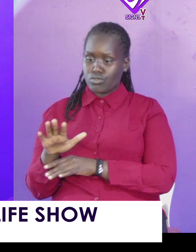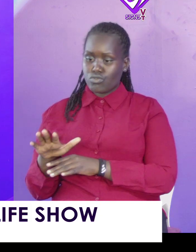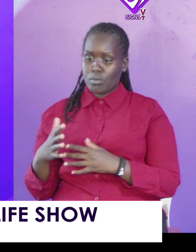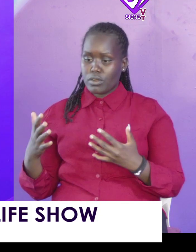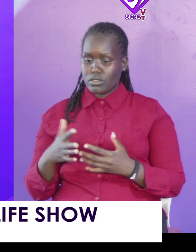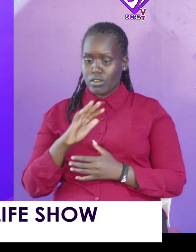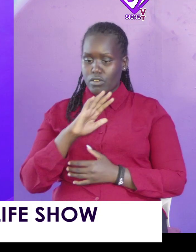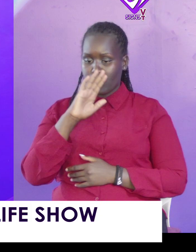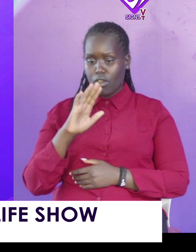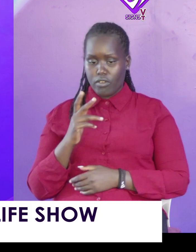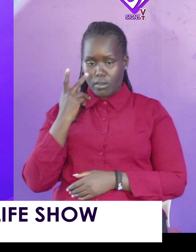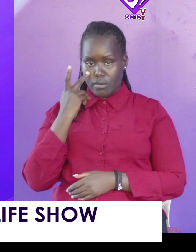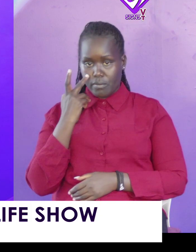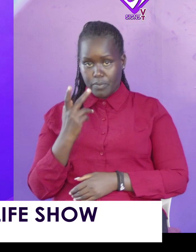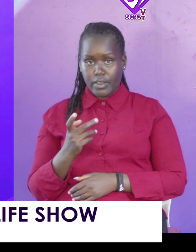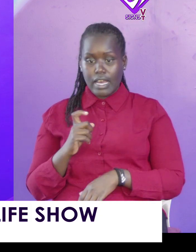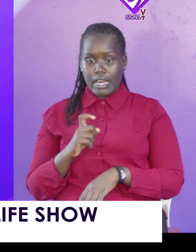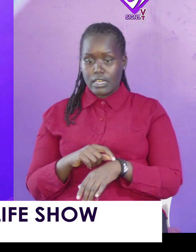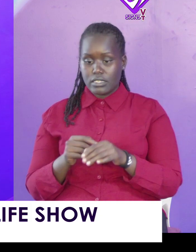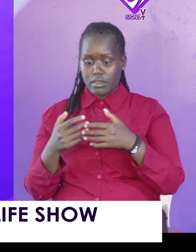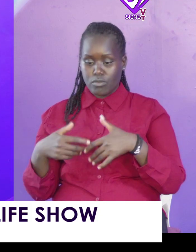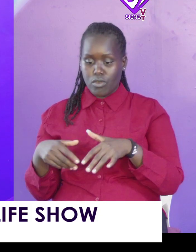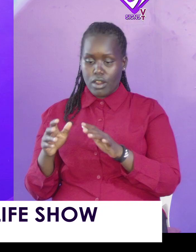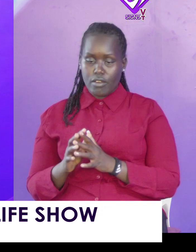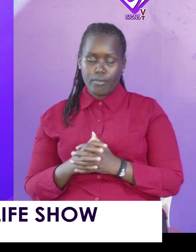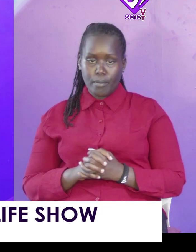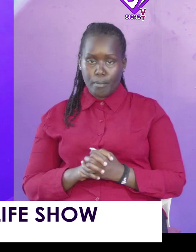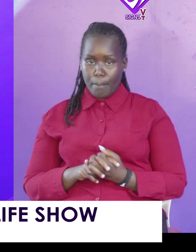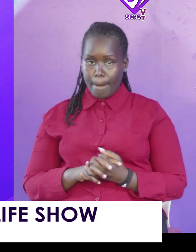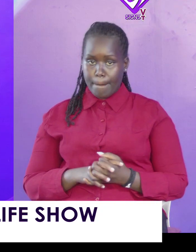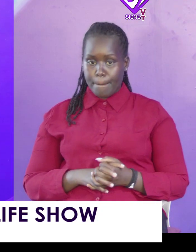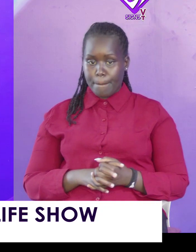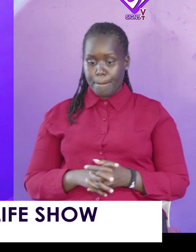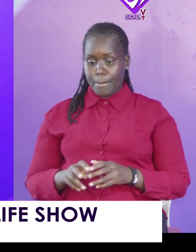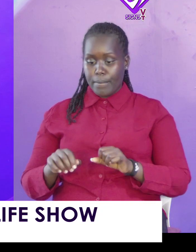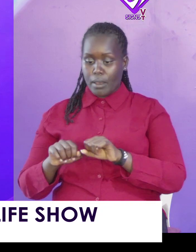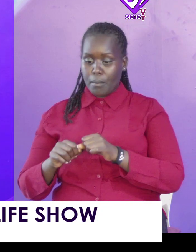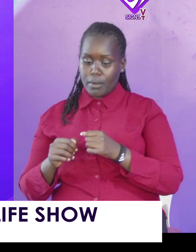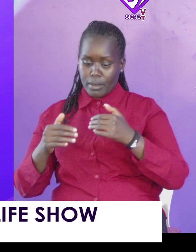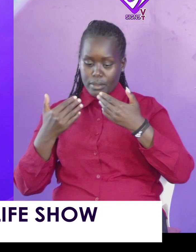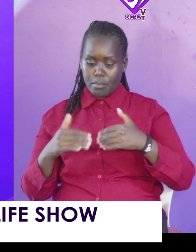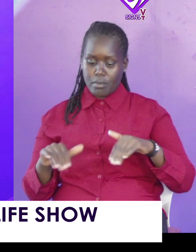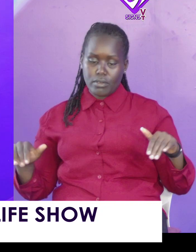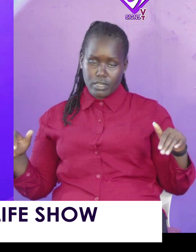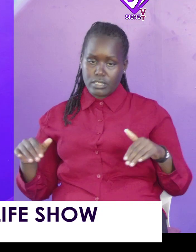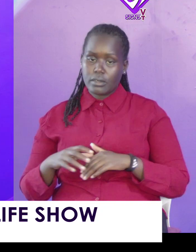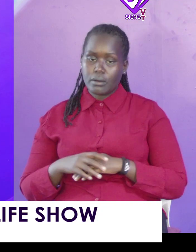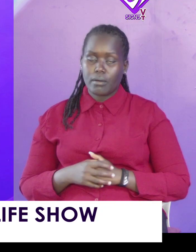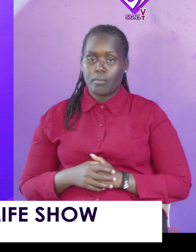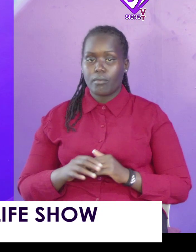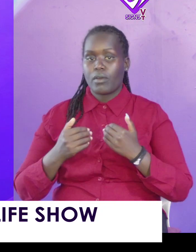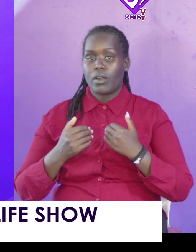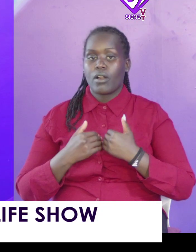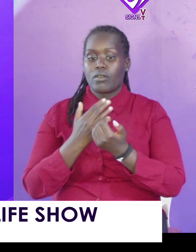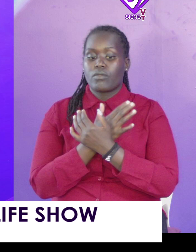never seen. As you unwind, go beyond. Break the boundary. Go beyond. Have